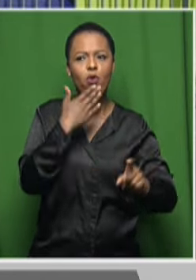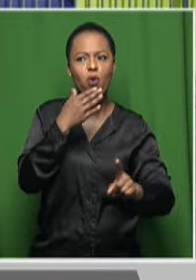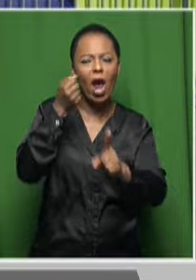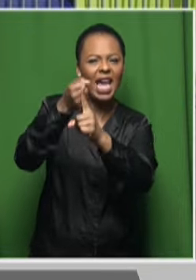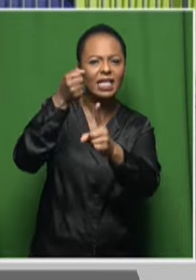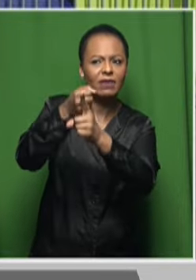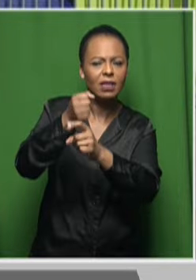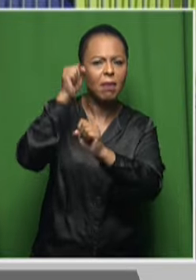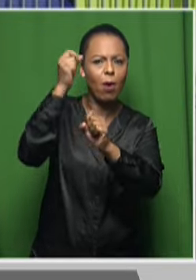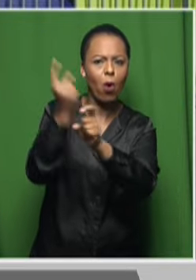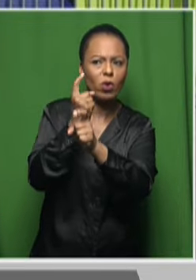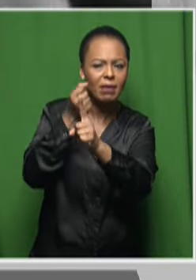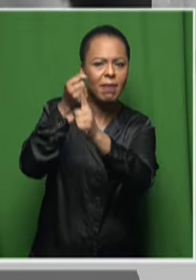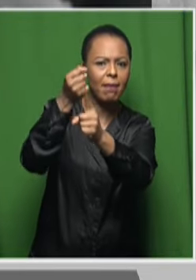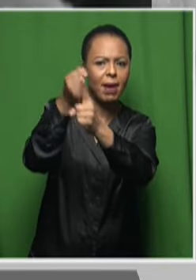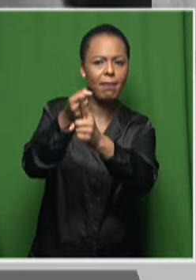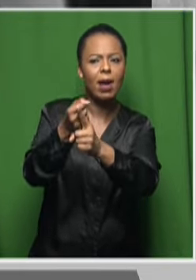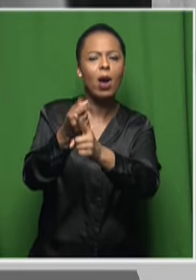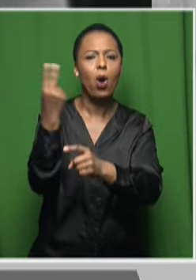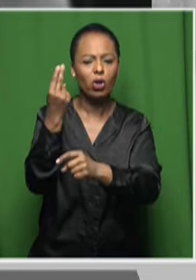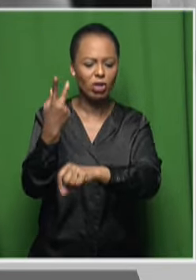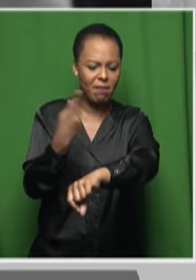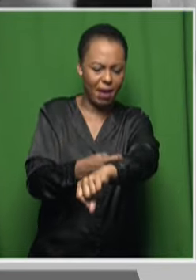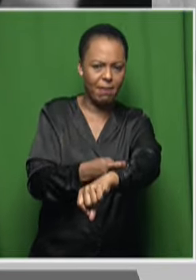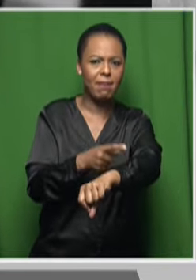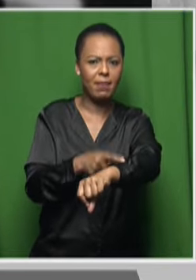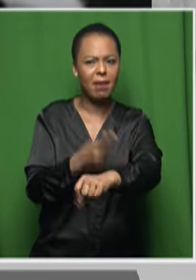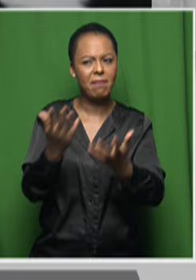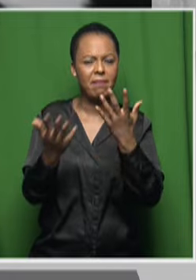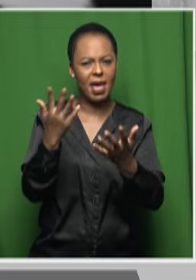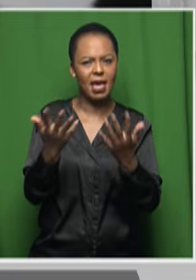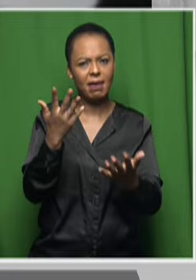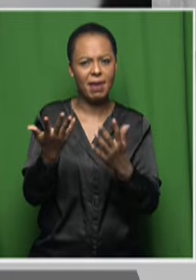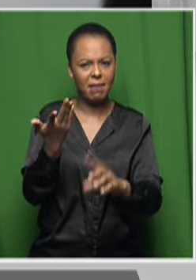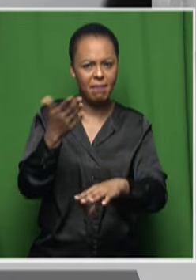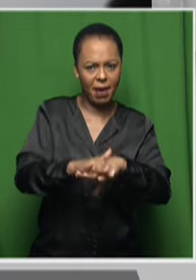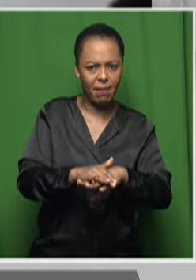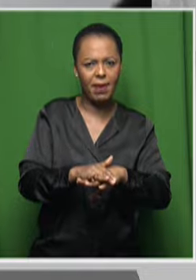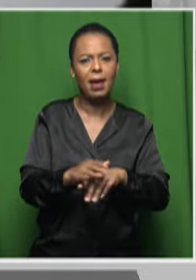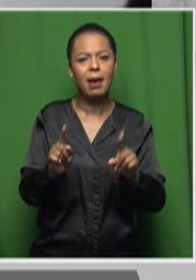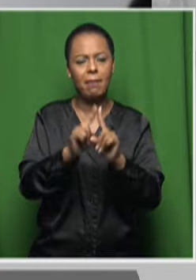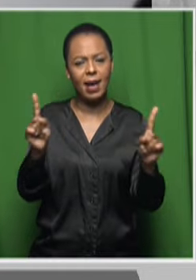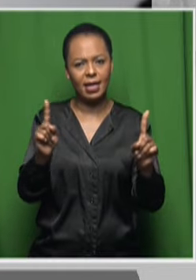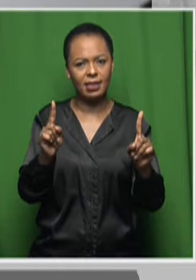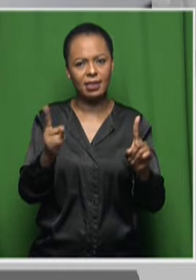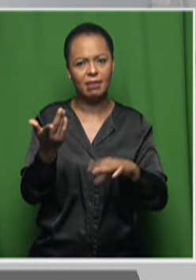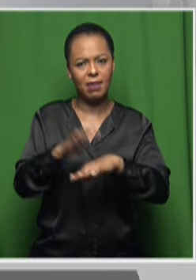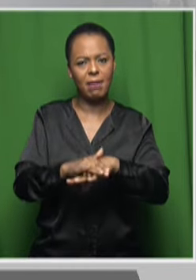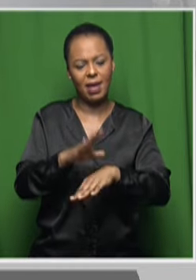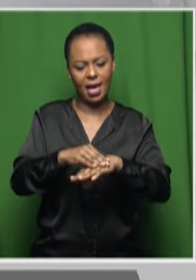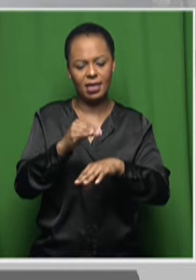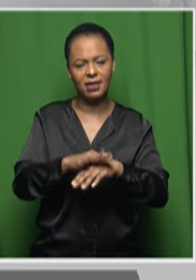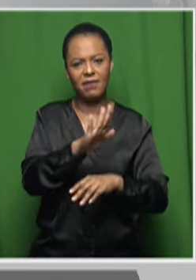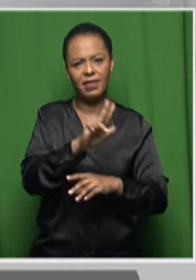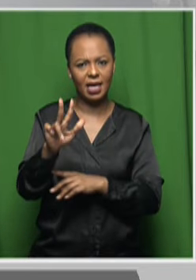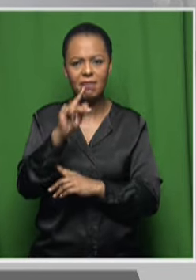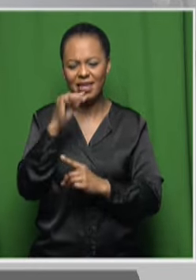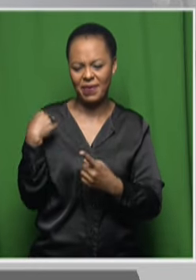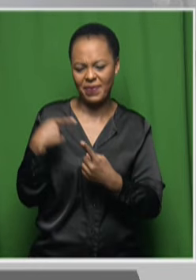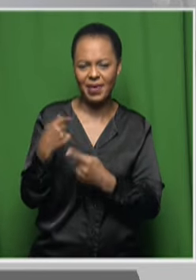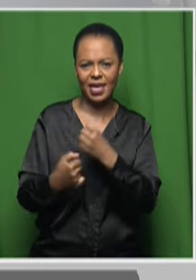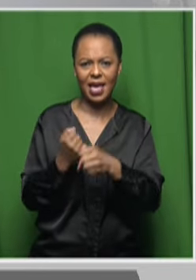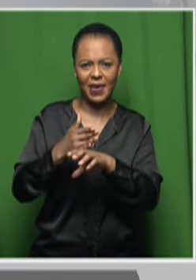of Sobukwe was also injected to him. He only passed away at the age of 53. And you must also